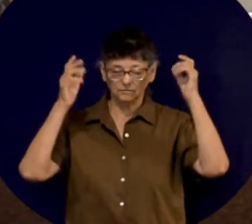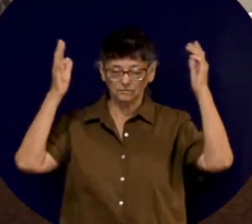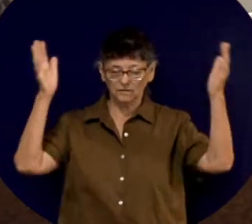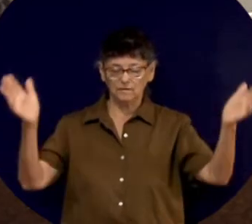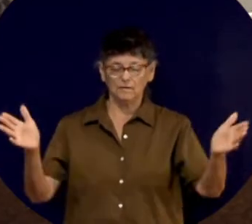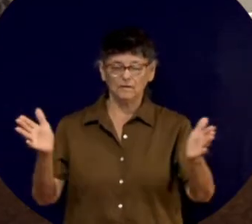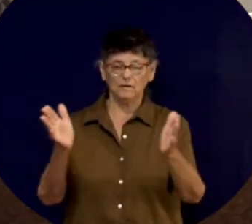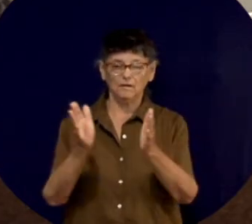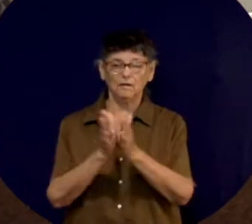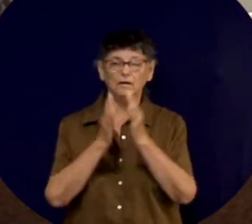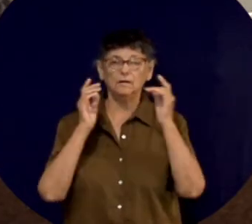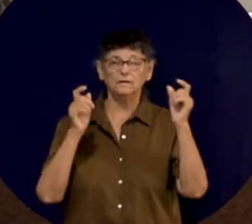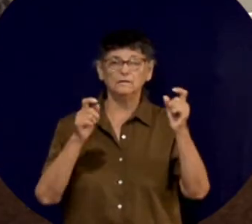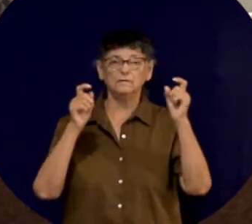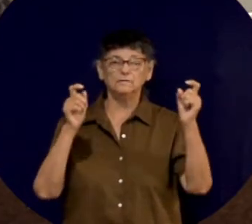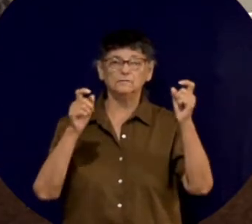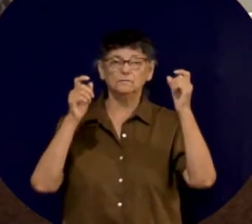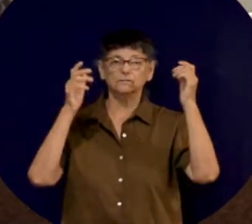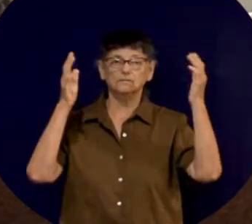Alleluia,